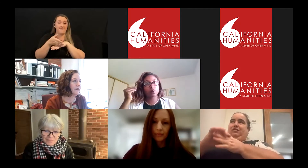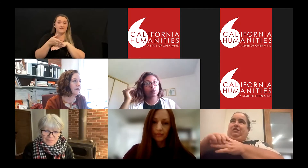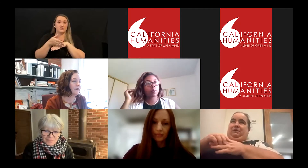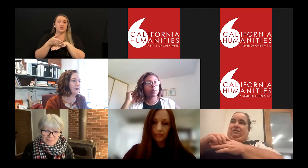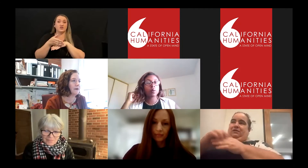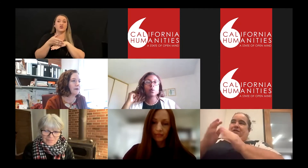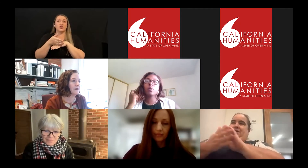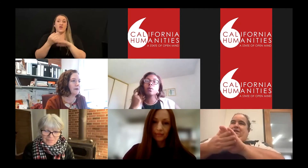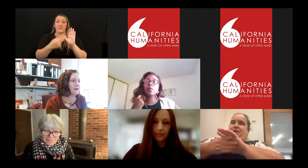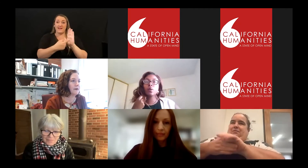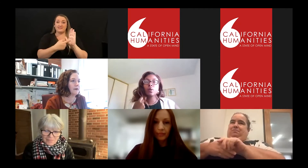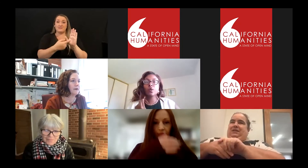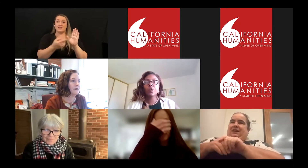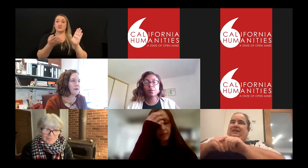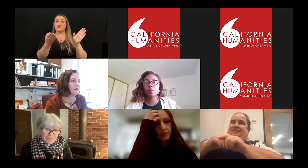exhibition closed,